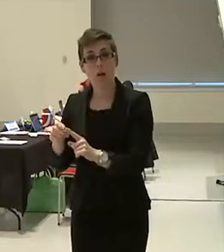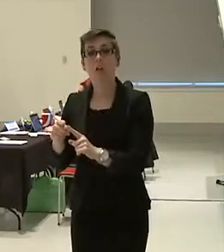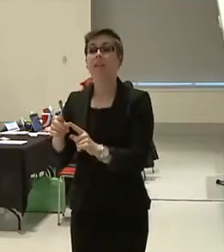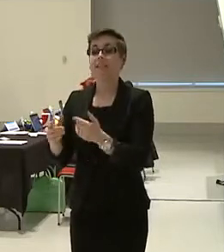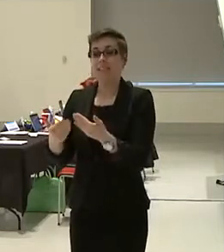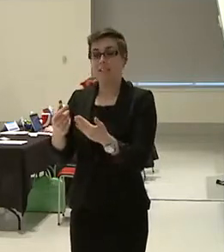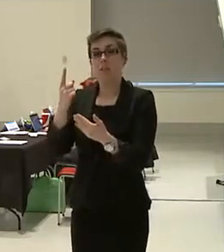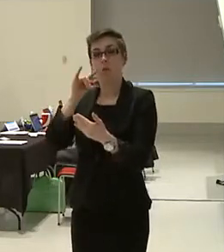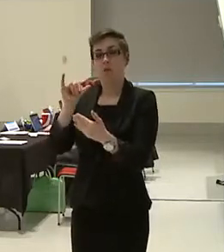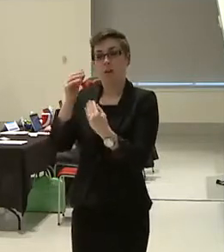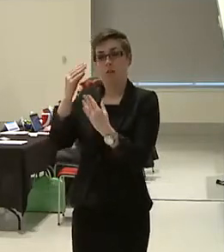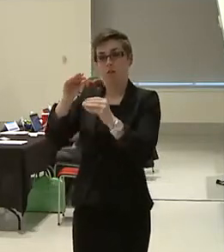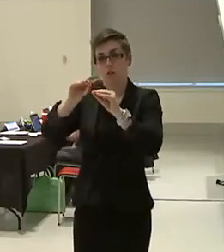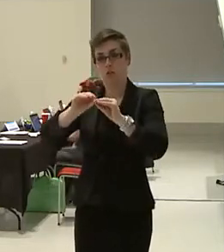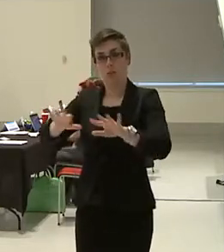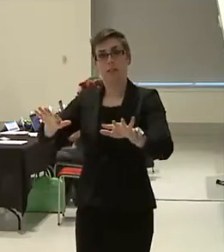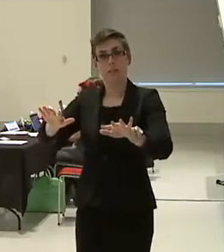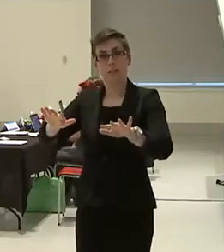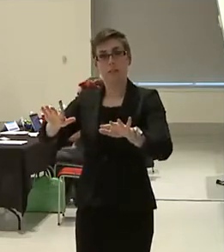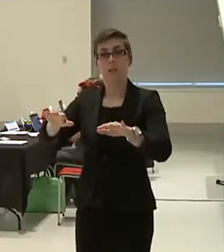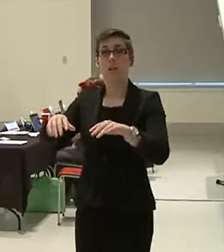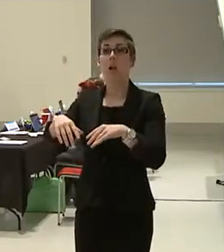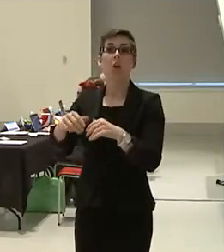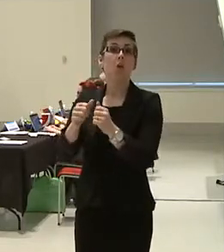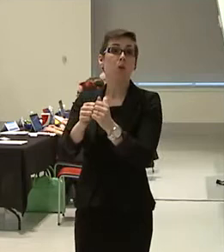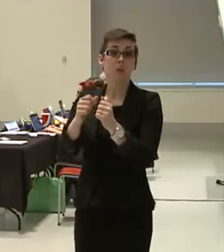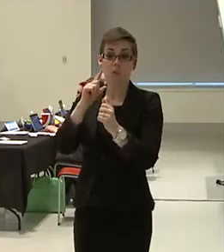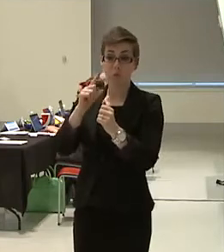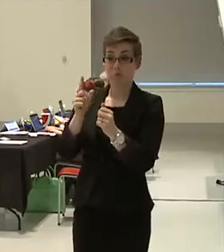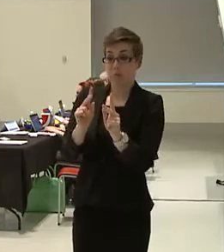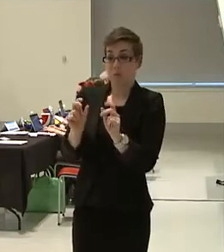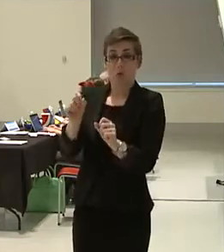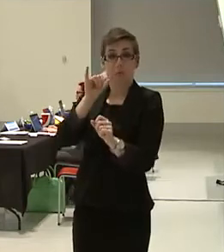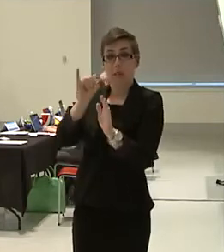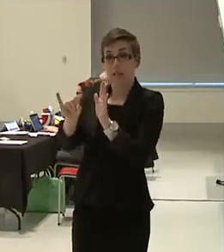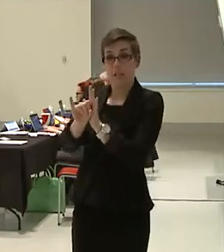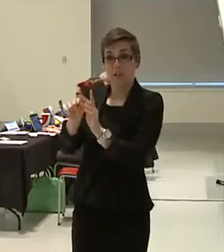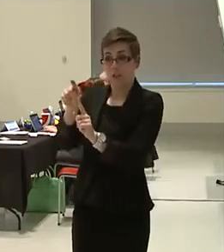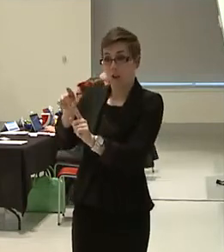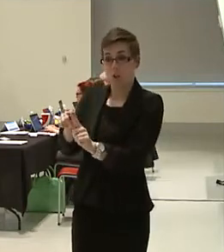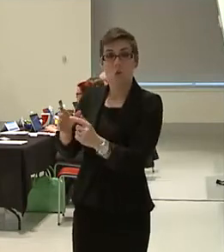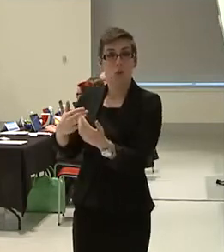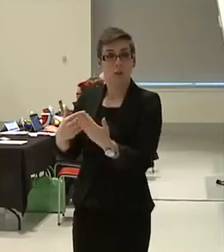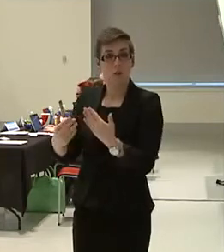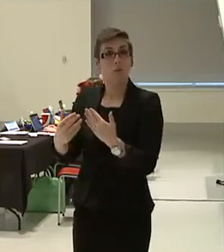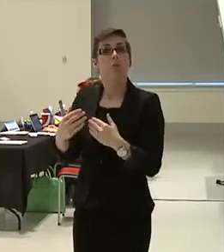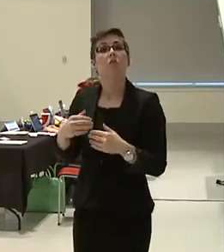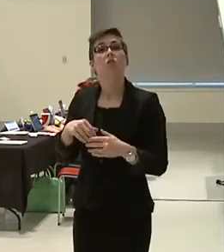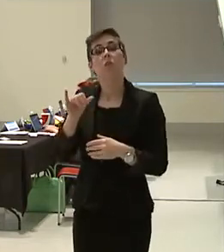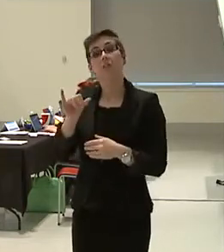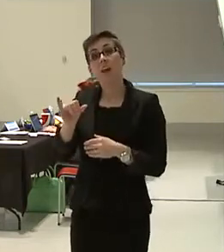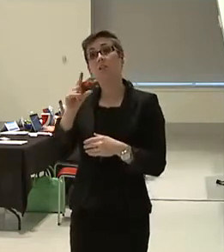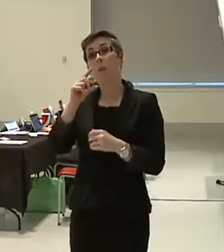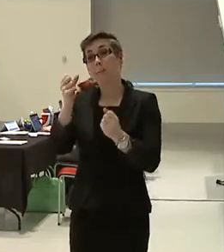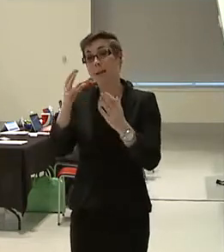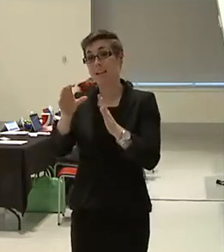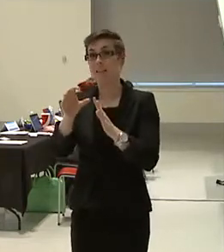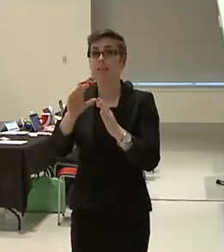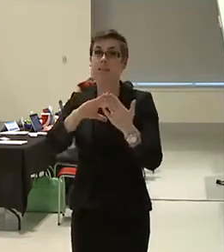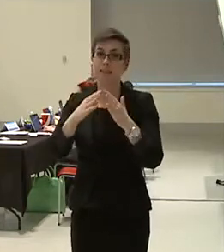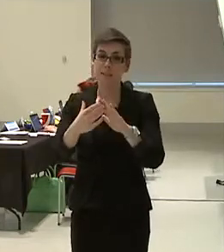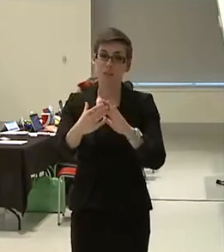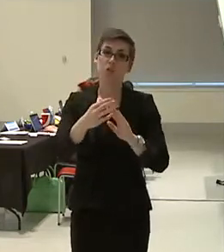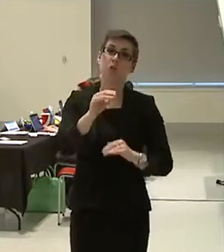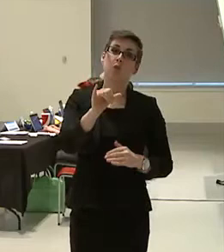information digitally, leaving out any personally identifiable information. So the amount of information that's been pumped out of many cities, New York and Chicago and